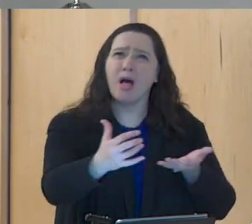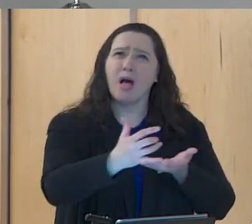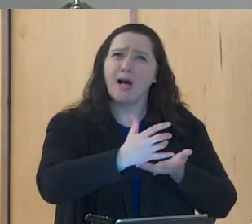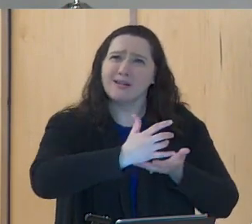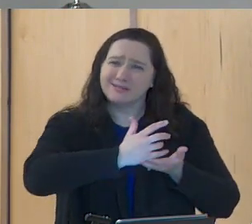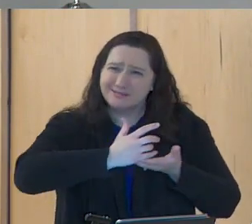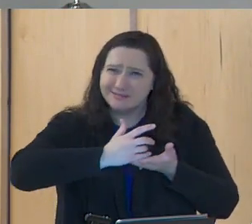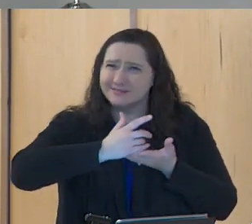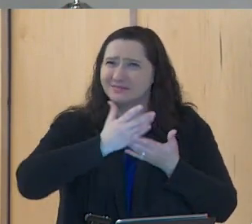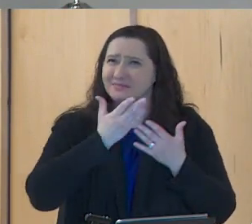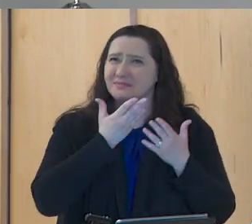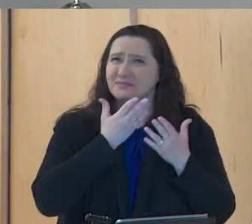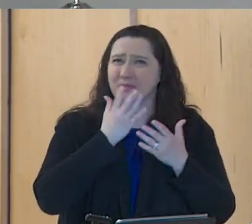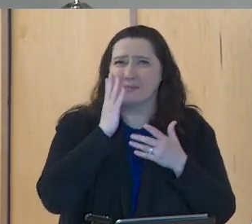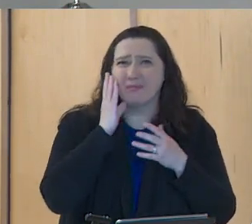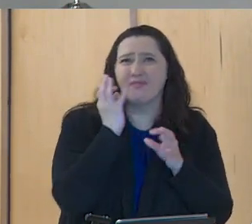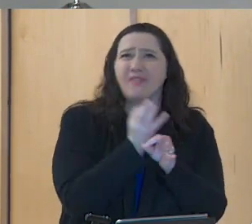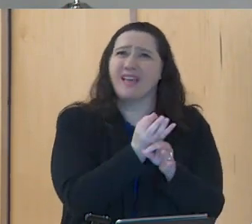work of the Holy Spirit.